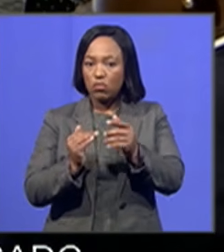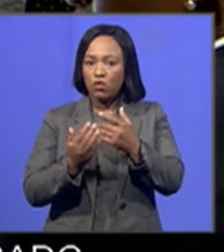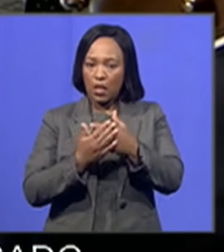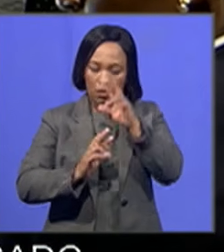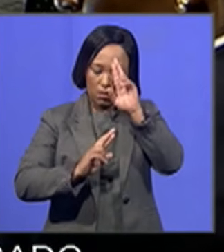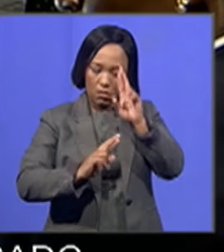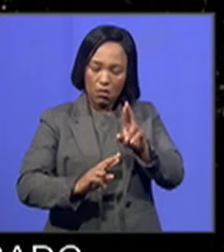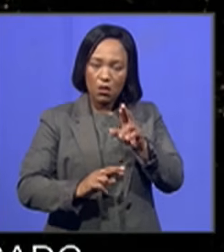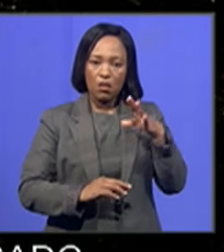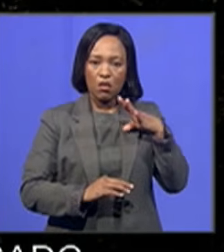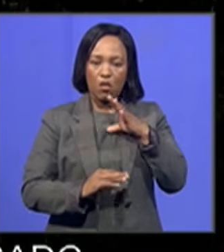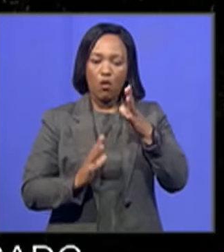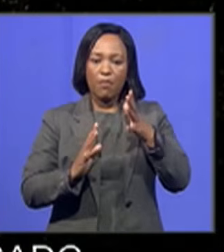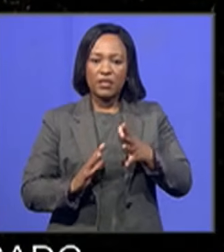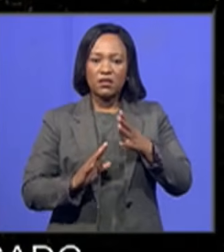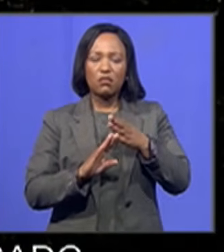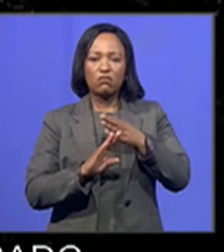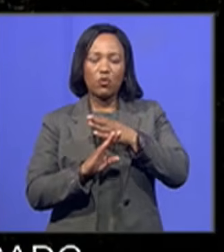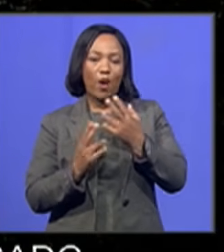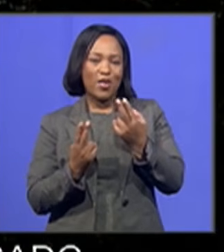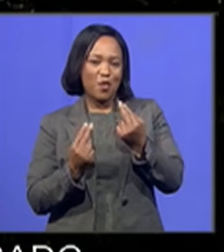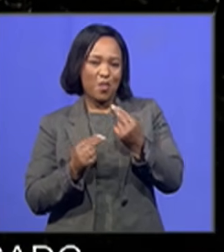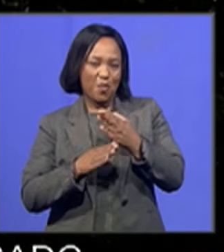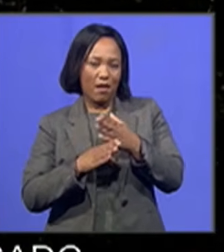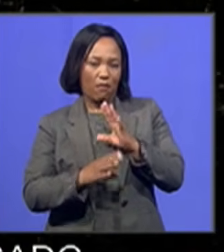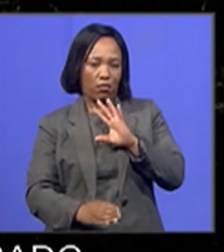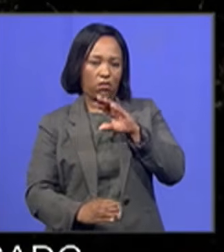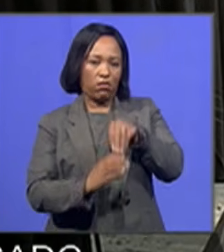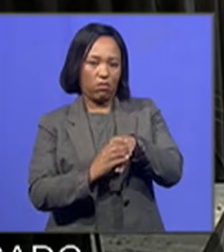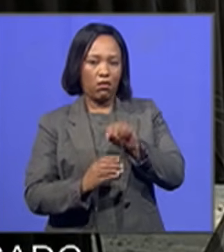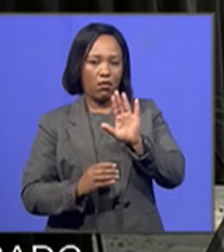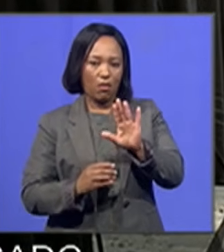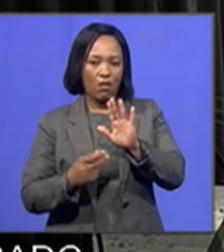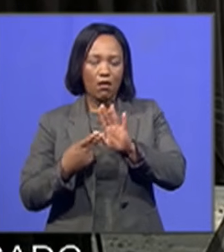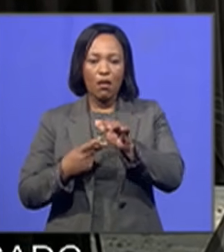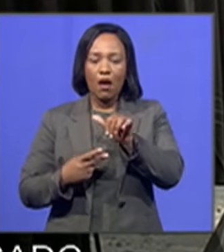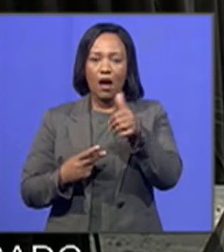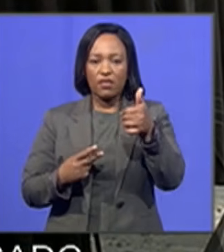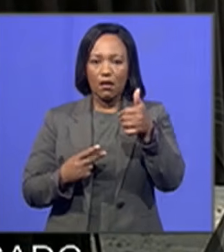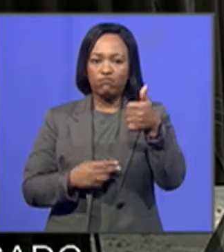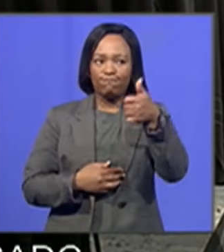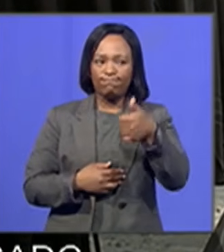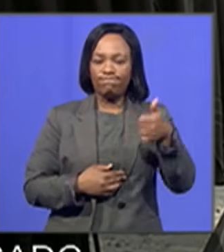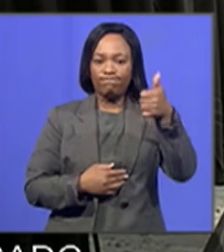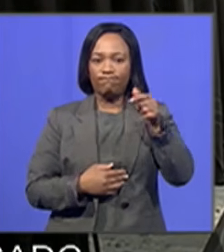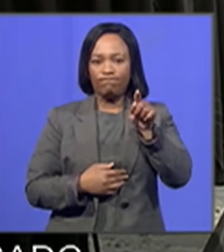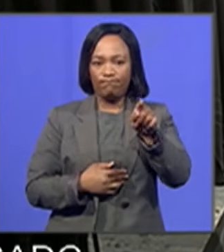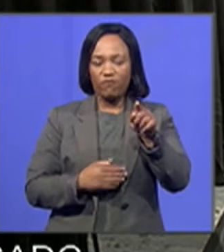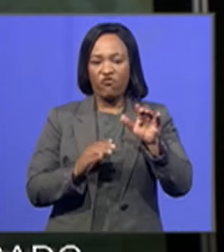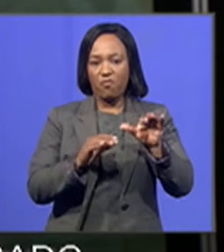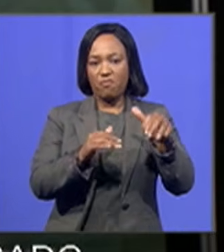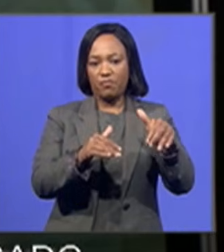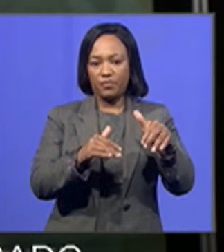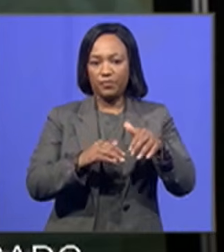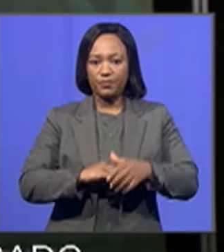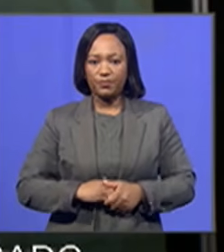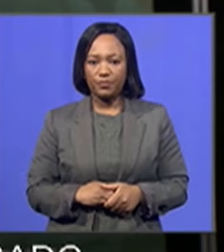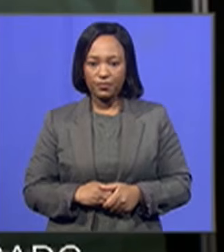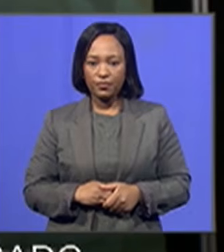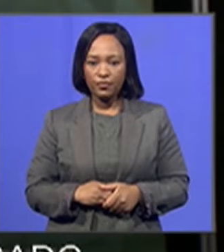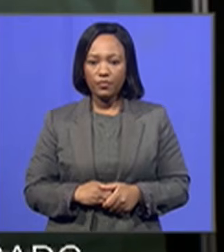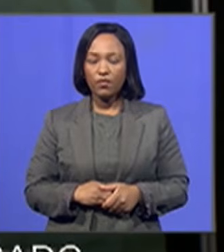ke dikomishenara tse sa tswa qala ka mosebetsi e ka sitana le bahlanka ba baholo ho tswa lebatoweng lena. Sending a very